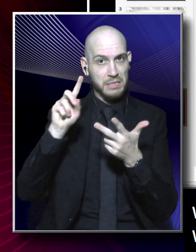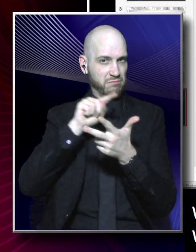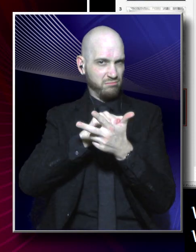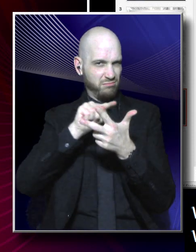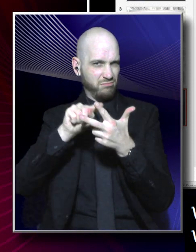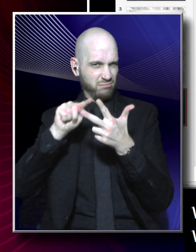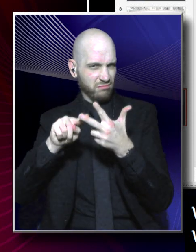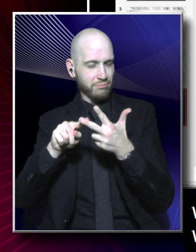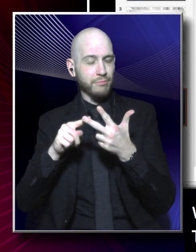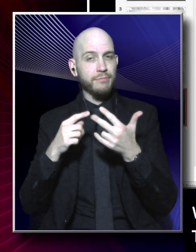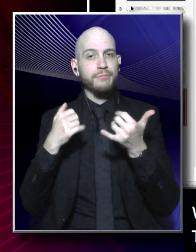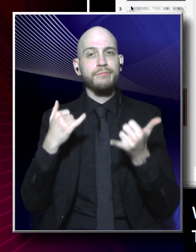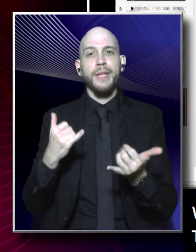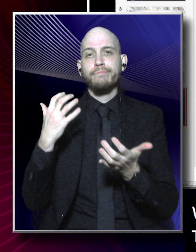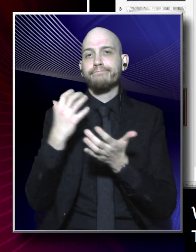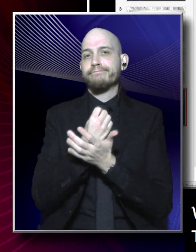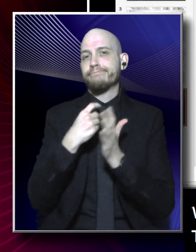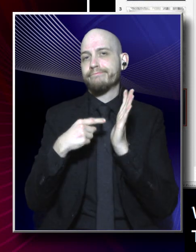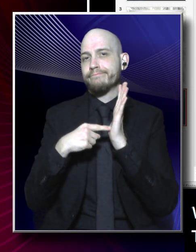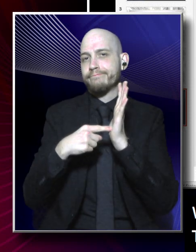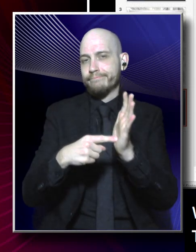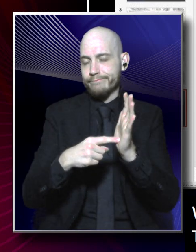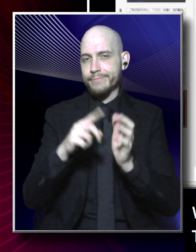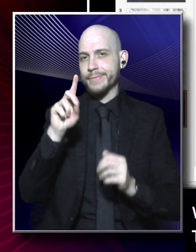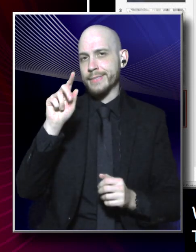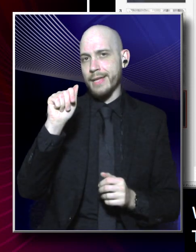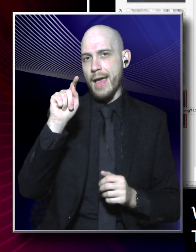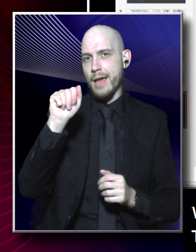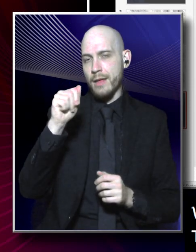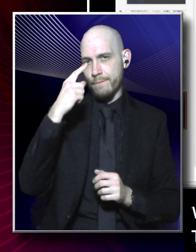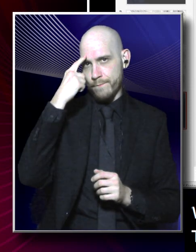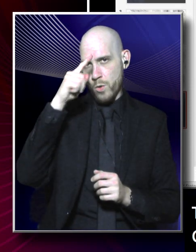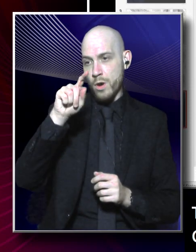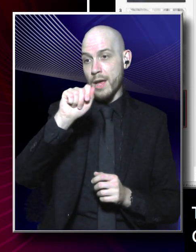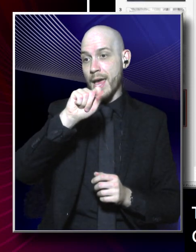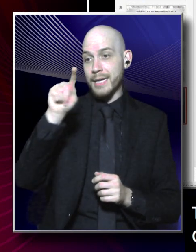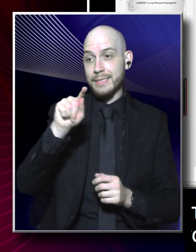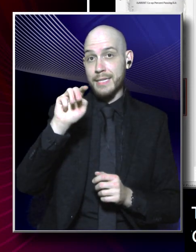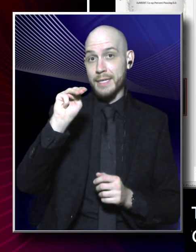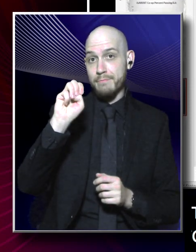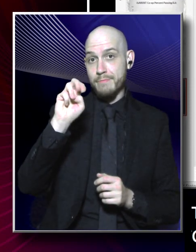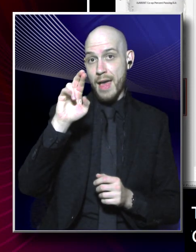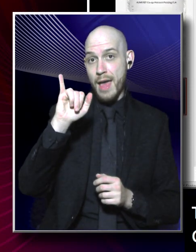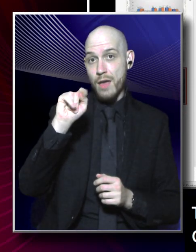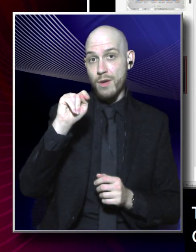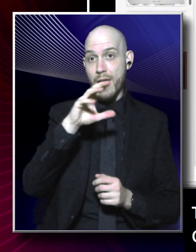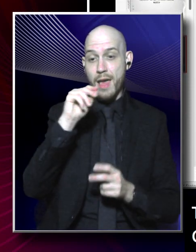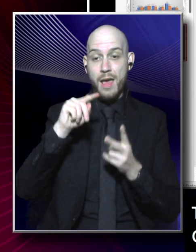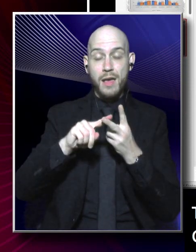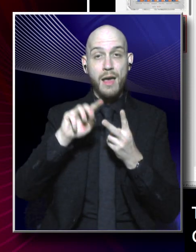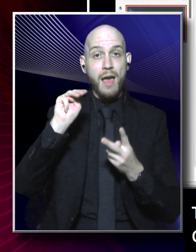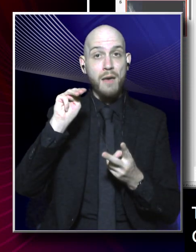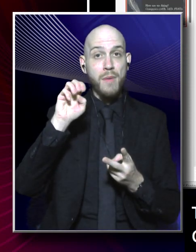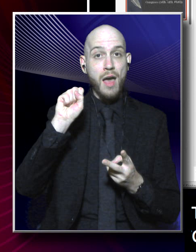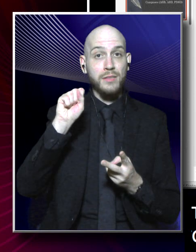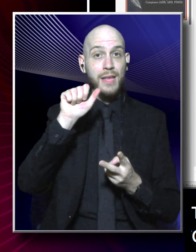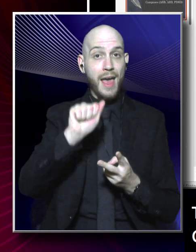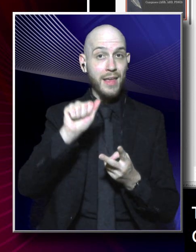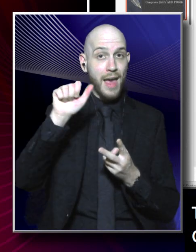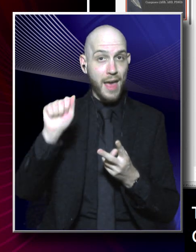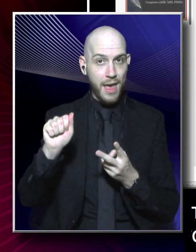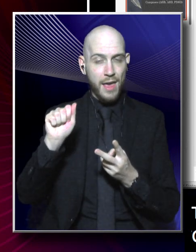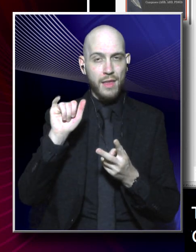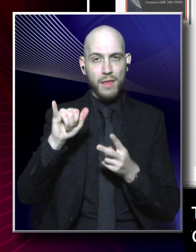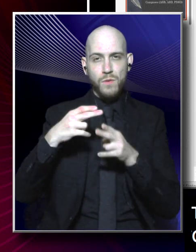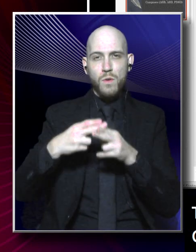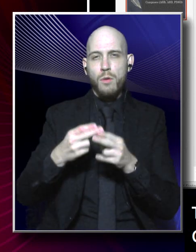are data from AZ Merit and what's called MSAA, which is the Multi-States